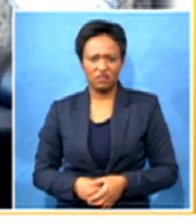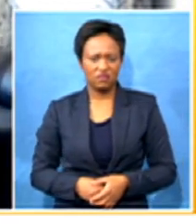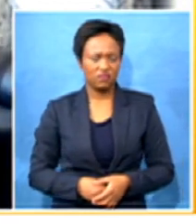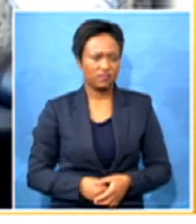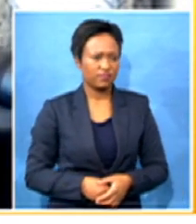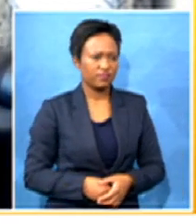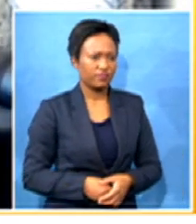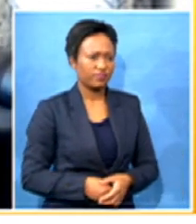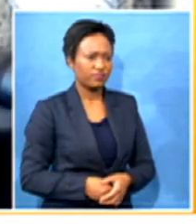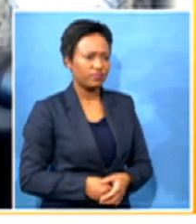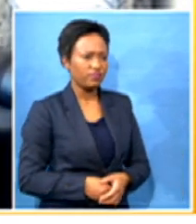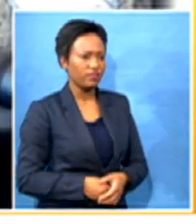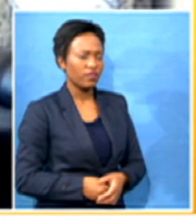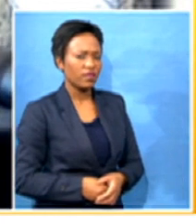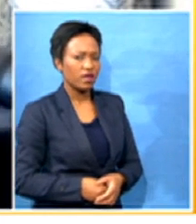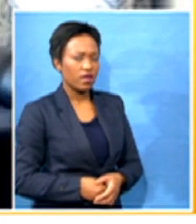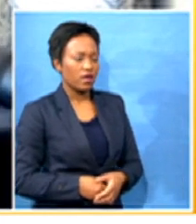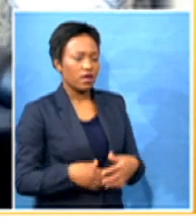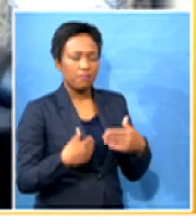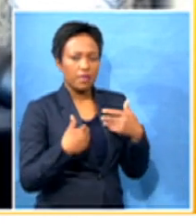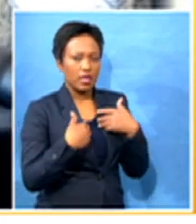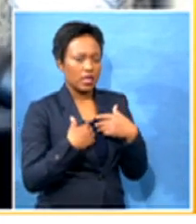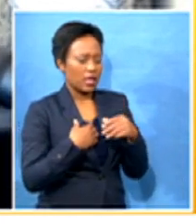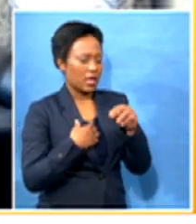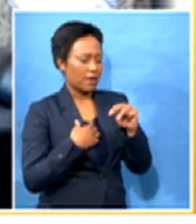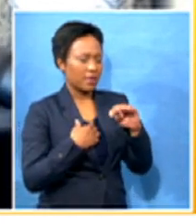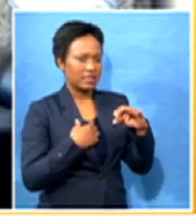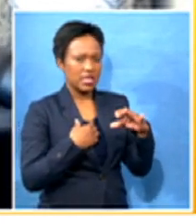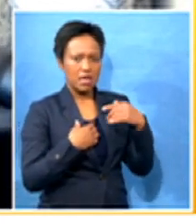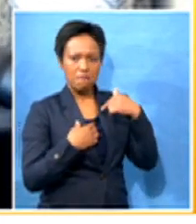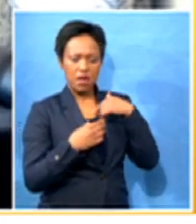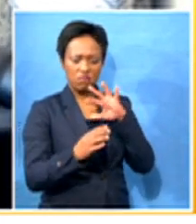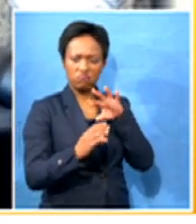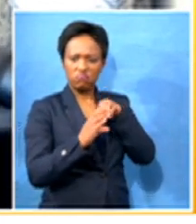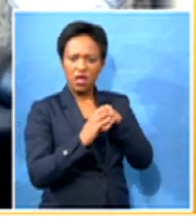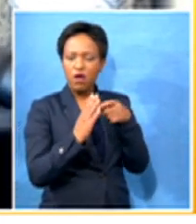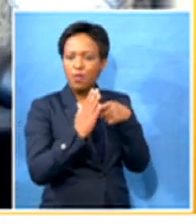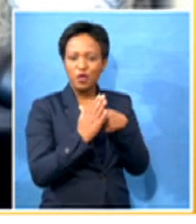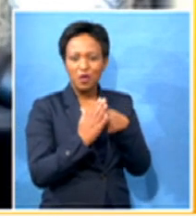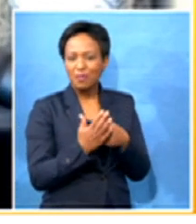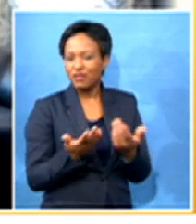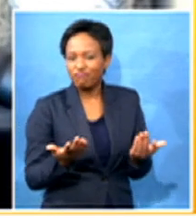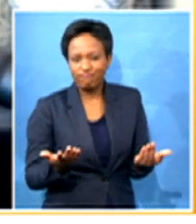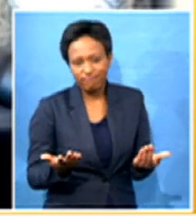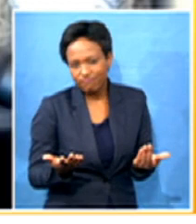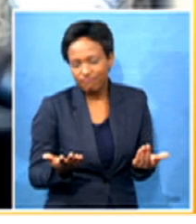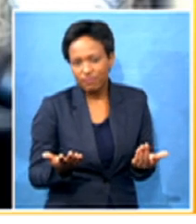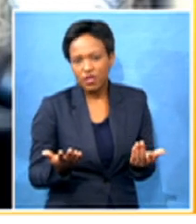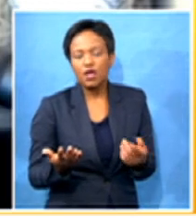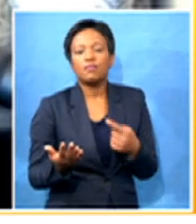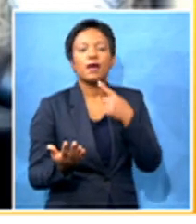I'm not, as an MEC, I'm not direct in the procurement. But that's why I'm saying they are good